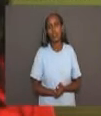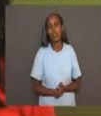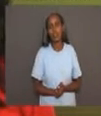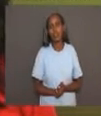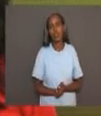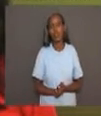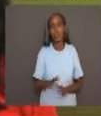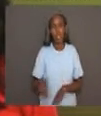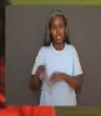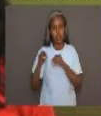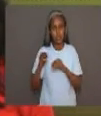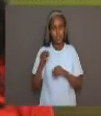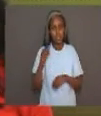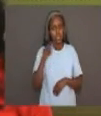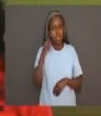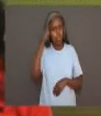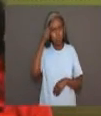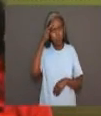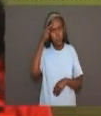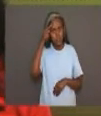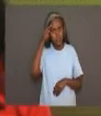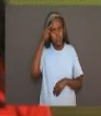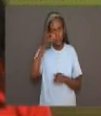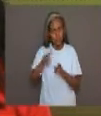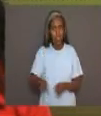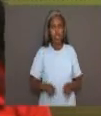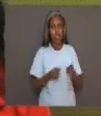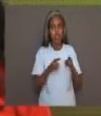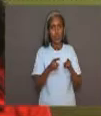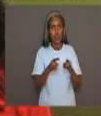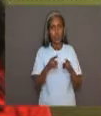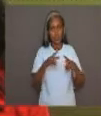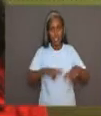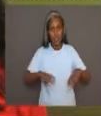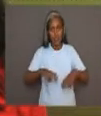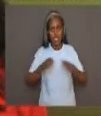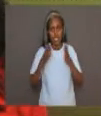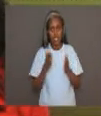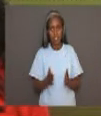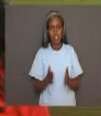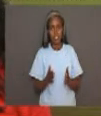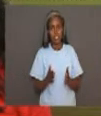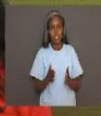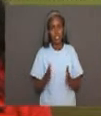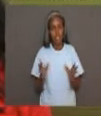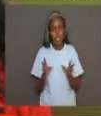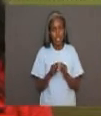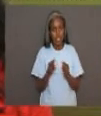Students, can you think of a way that investigators can